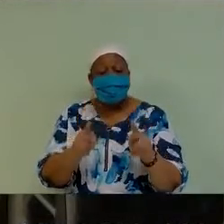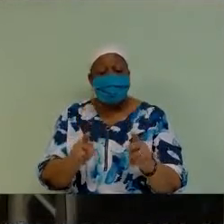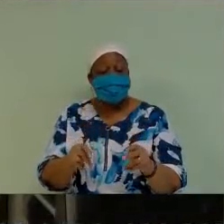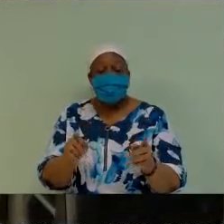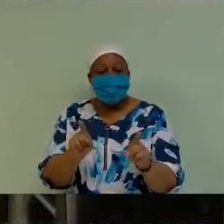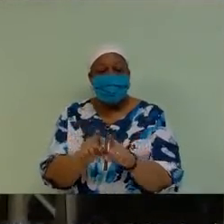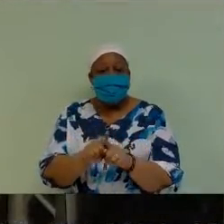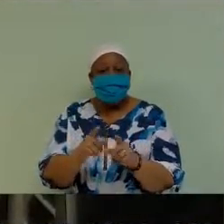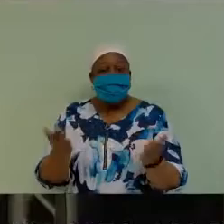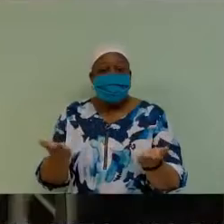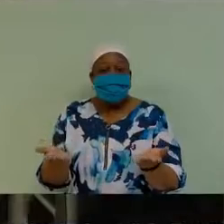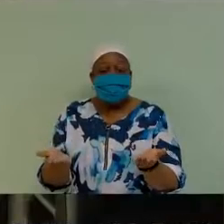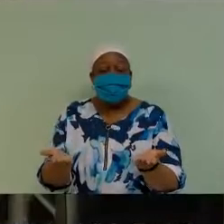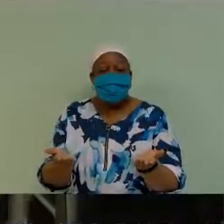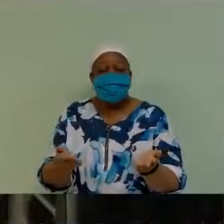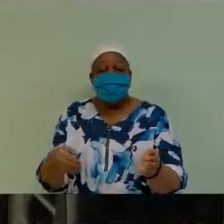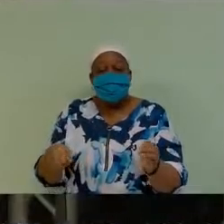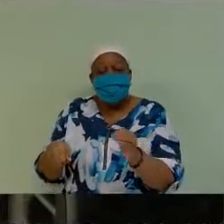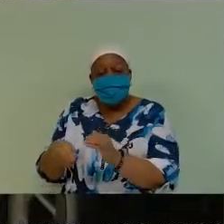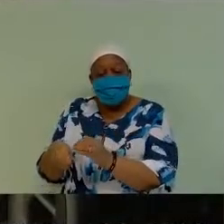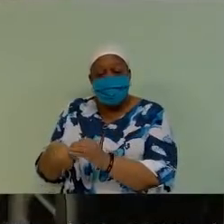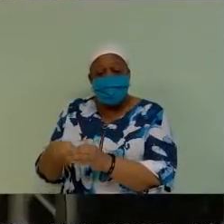the grocery, etc.